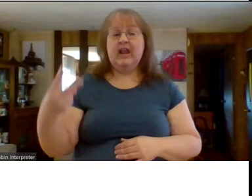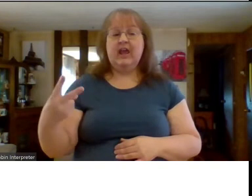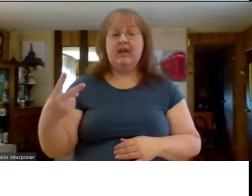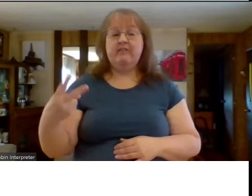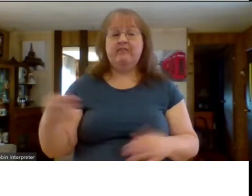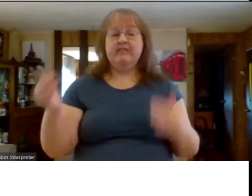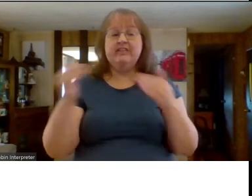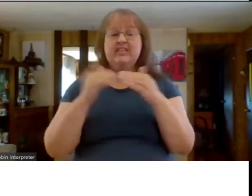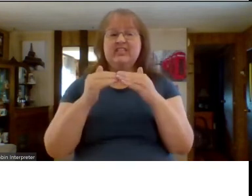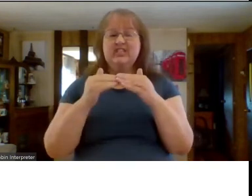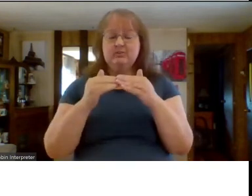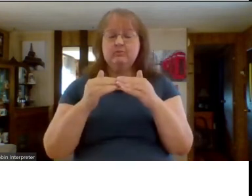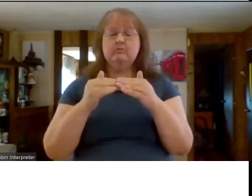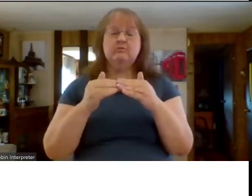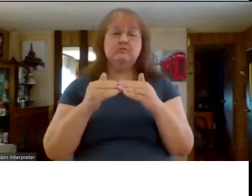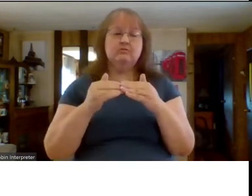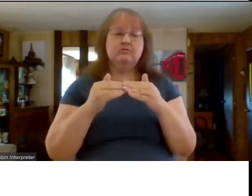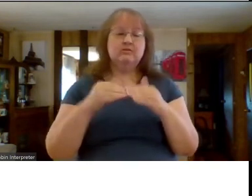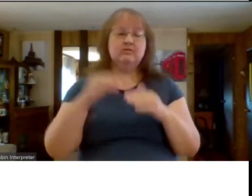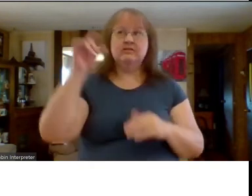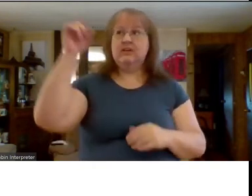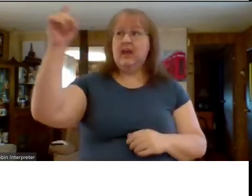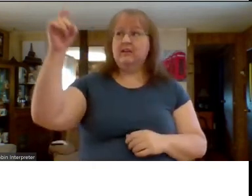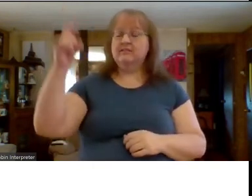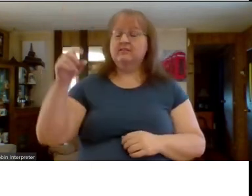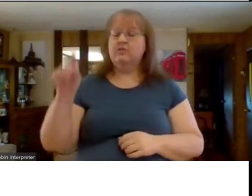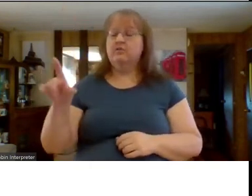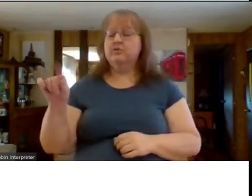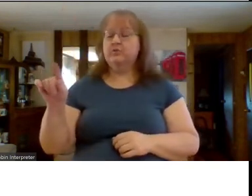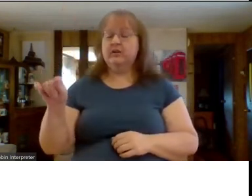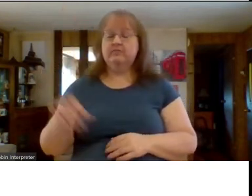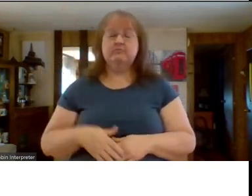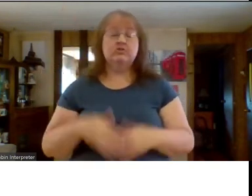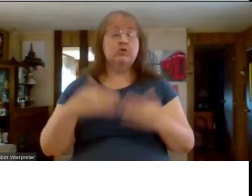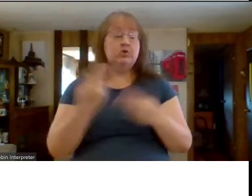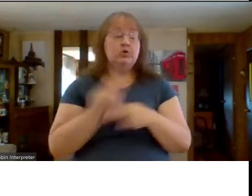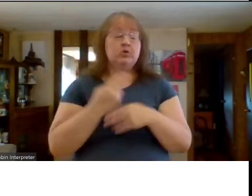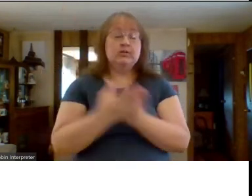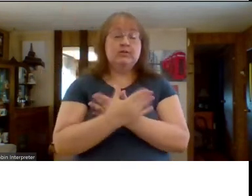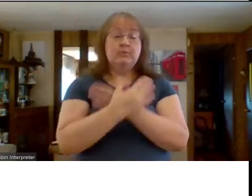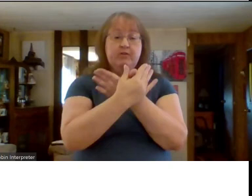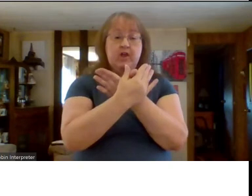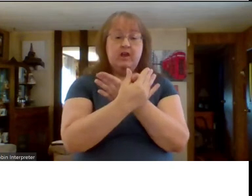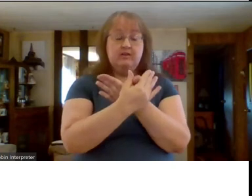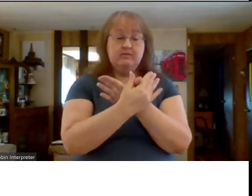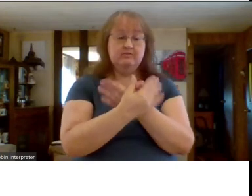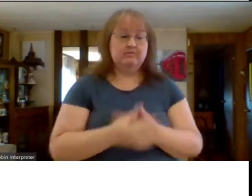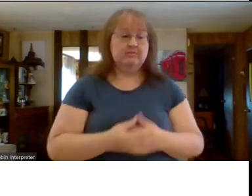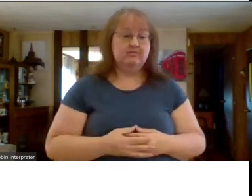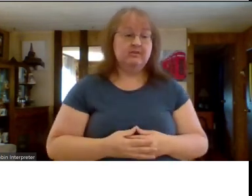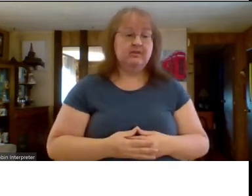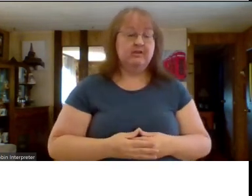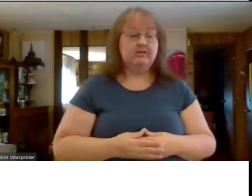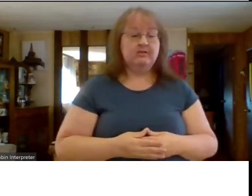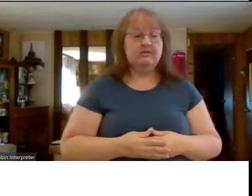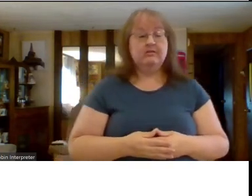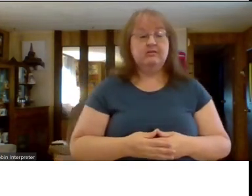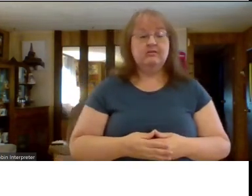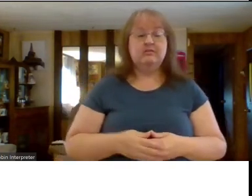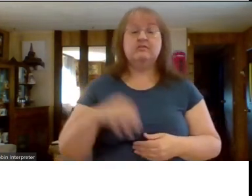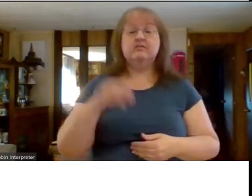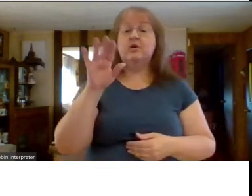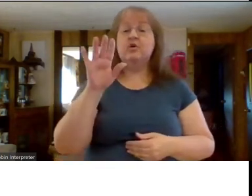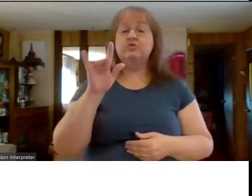over 27.5 equals x over 20. So we're just going to use a butterfly method and solve